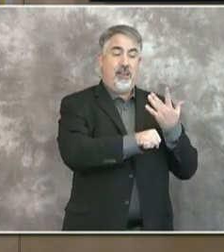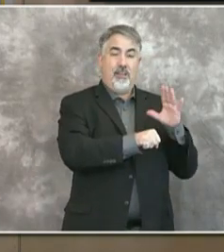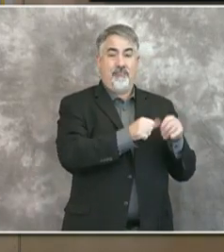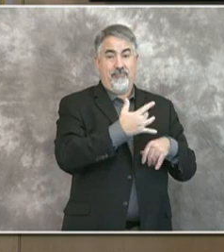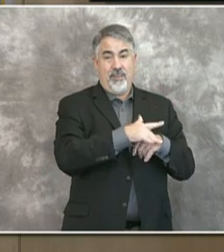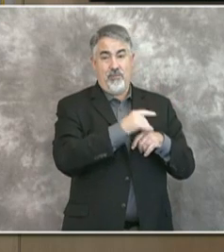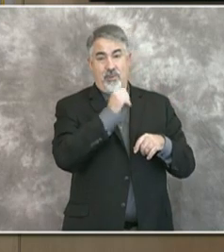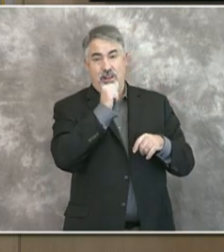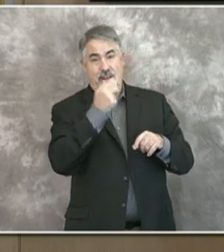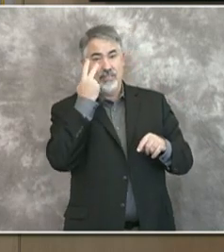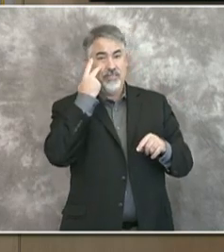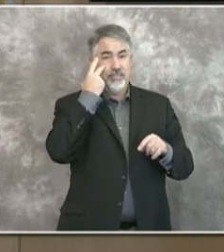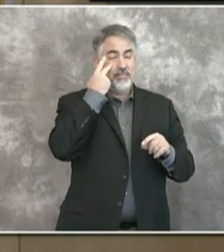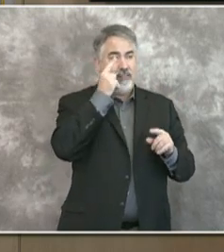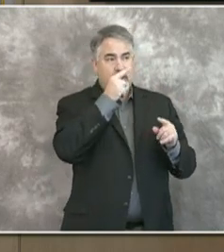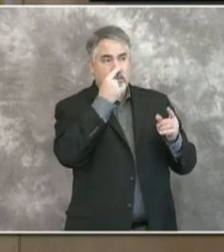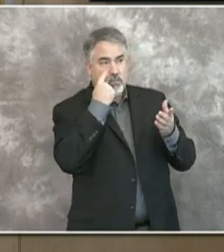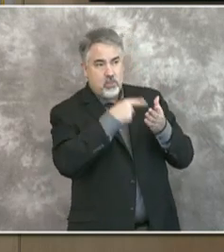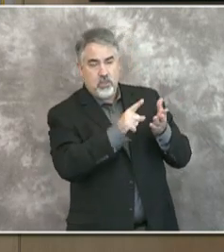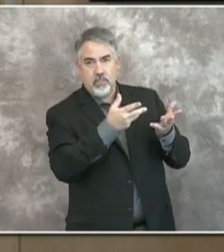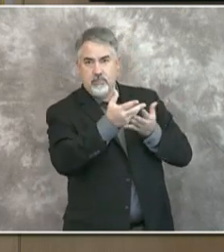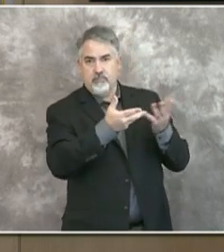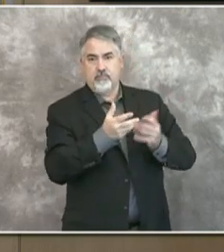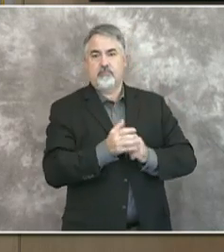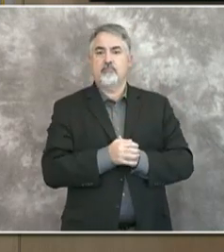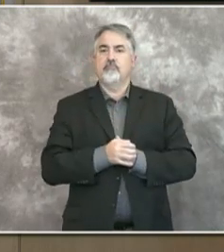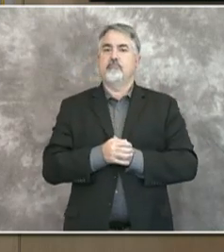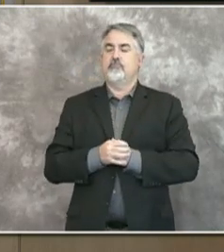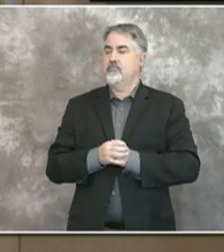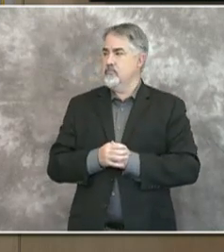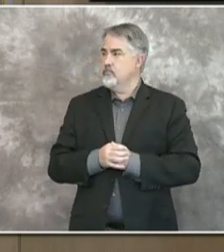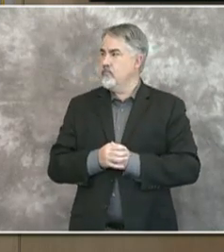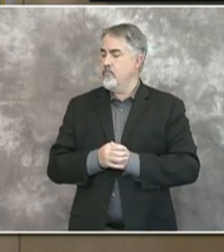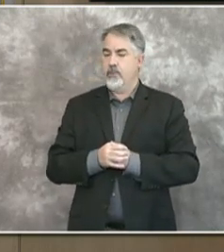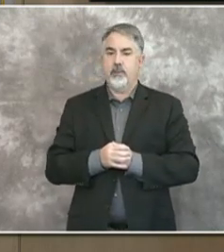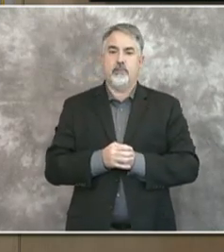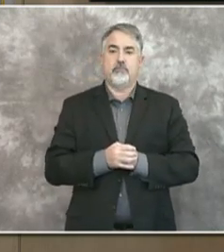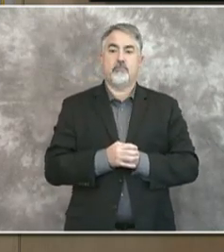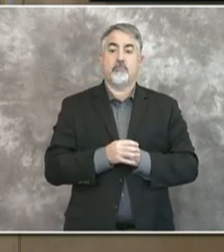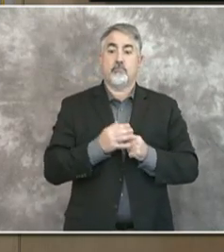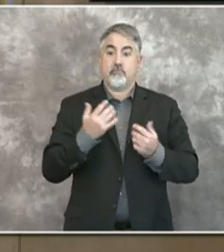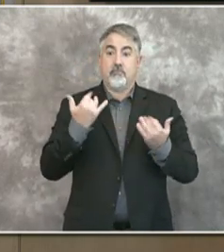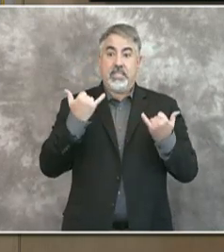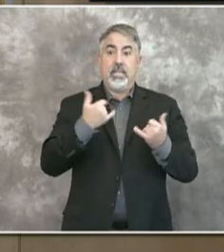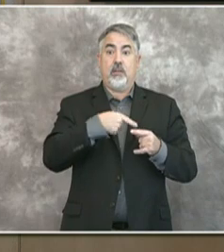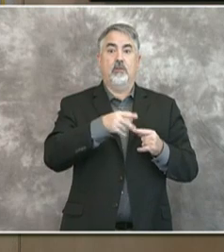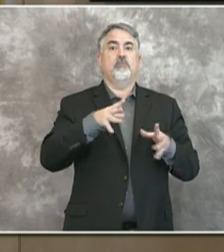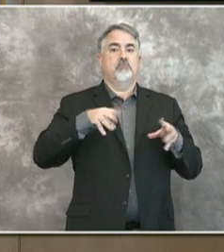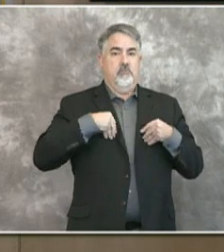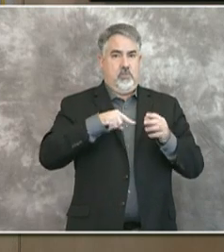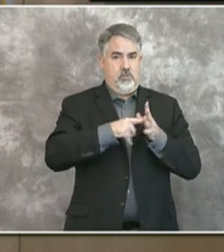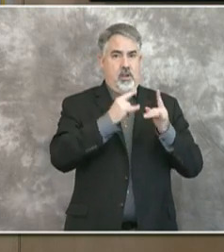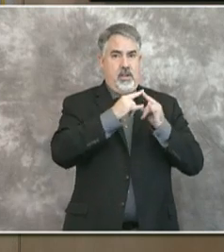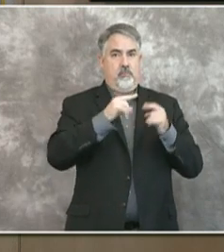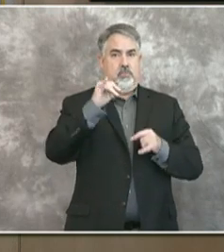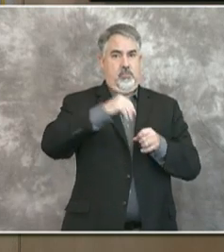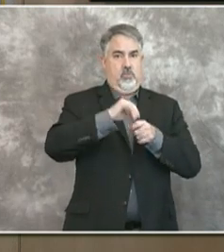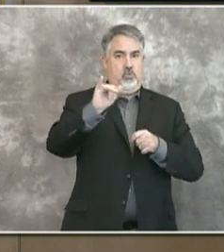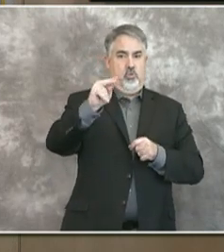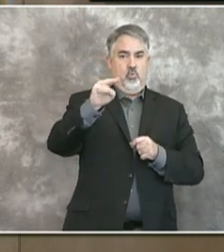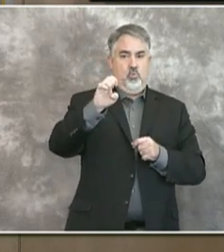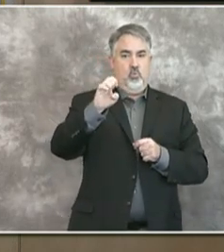for, but keep trying. We'll start accepting reservations for June in a couple of weeks. As